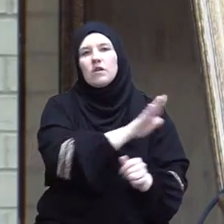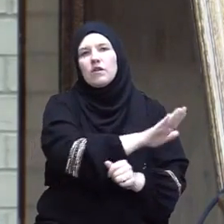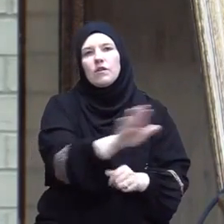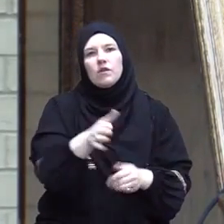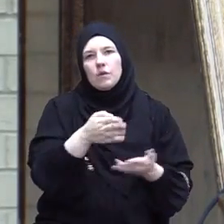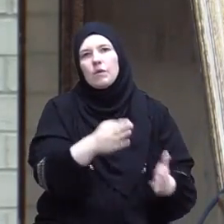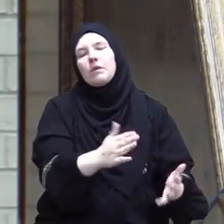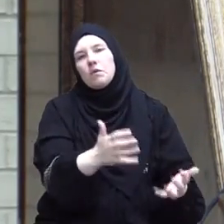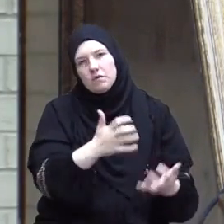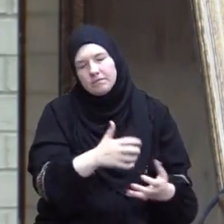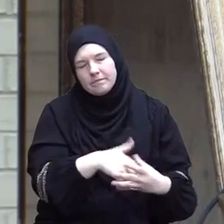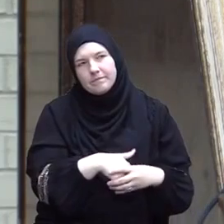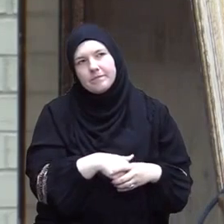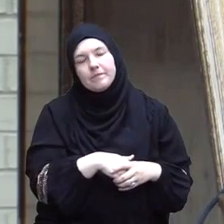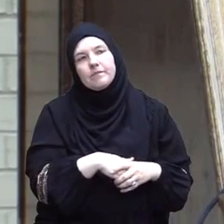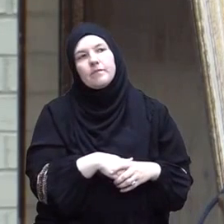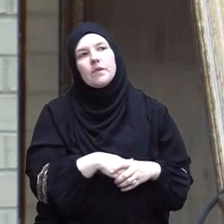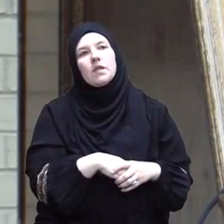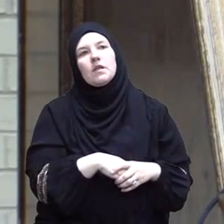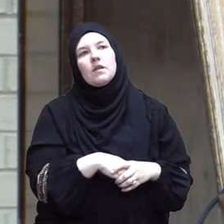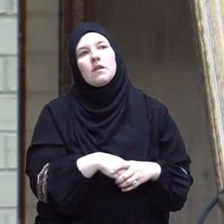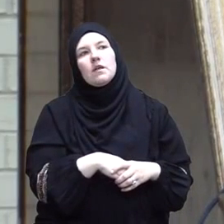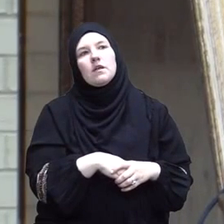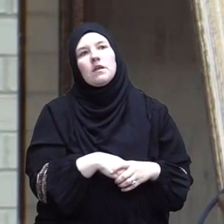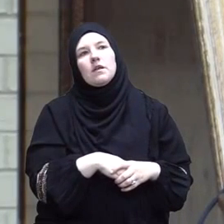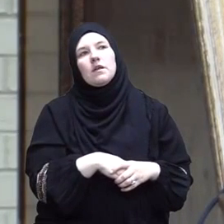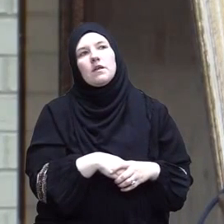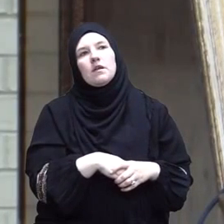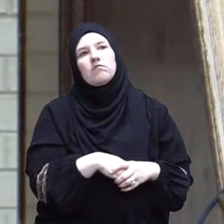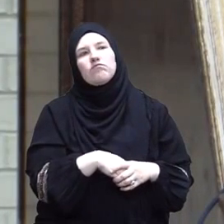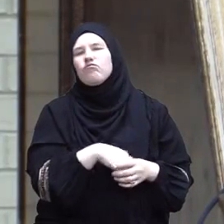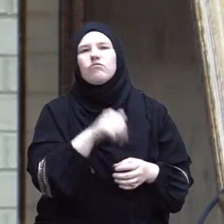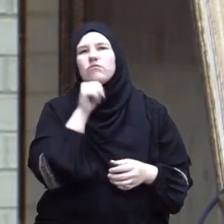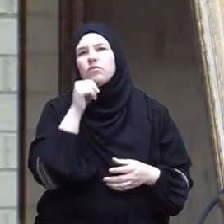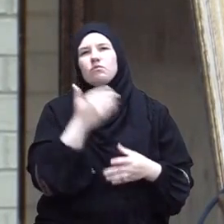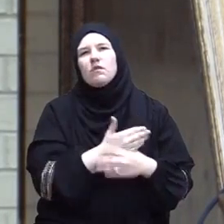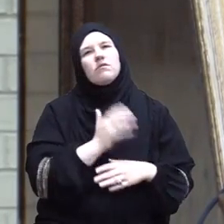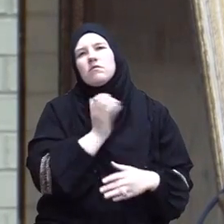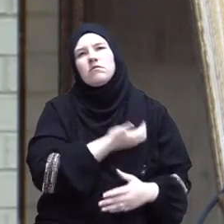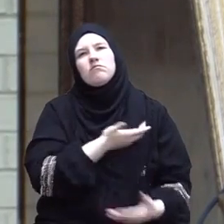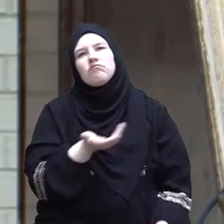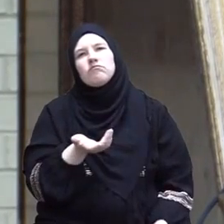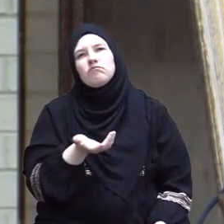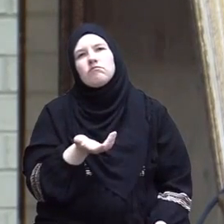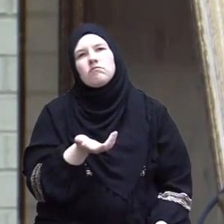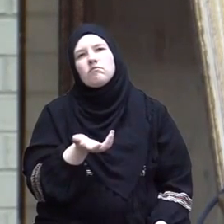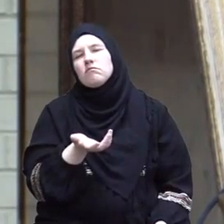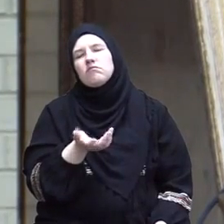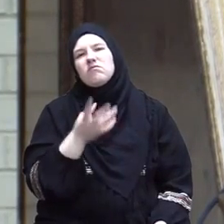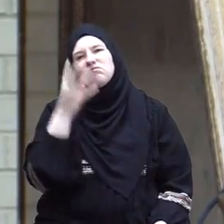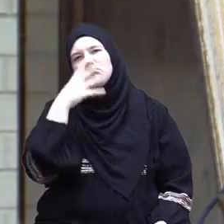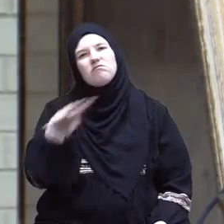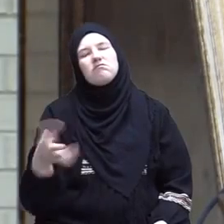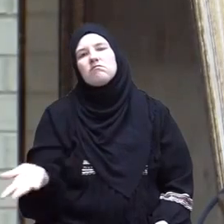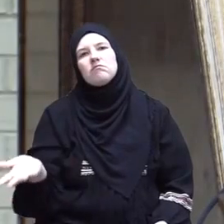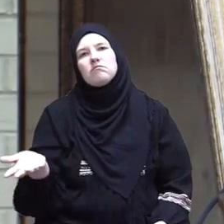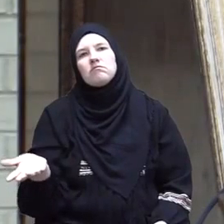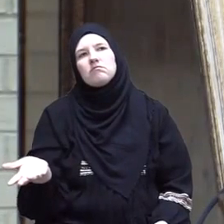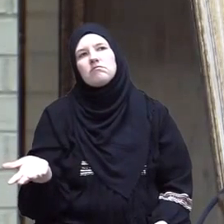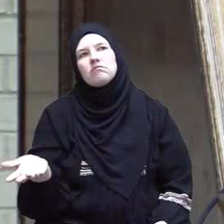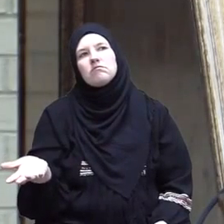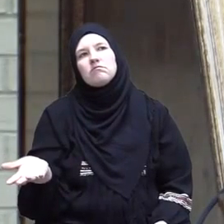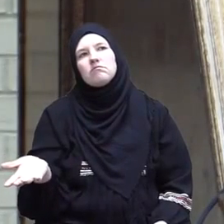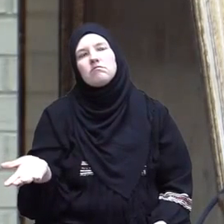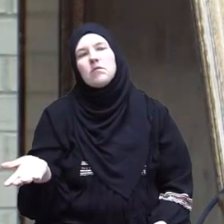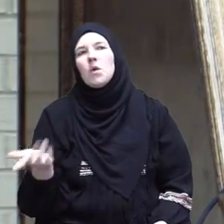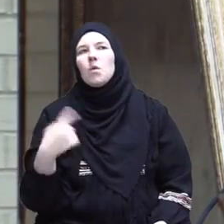agenda. This shouldn't bother any of us. It shouldn't, because we are